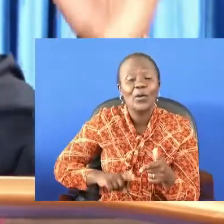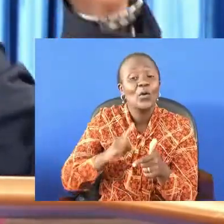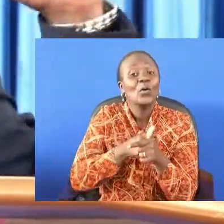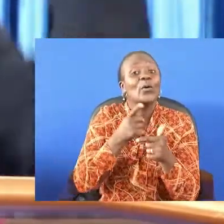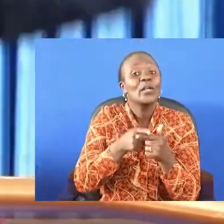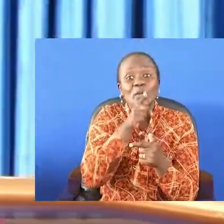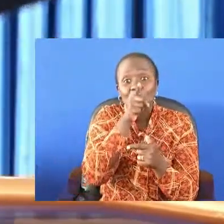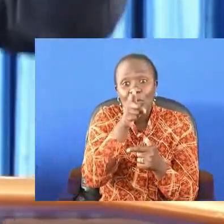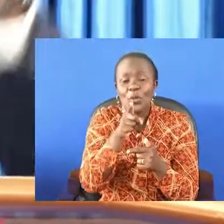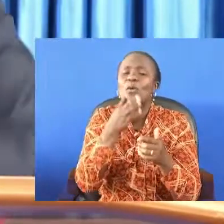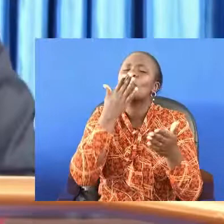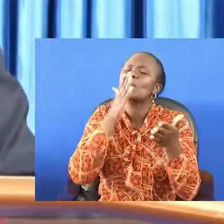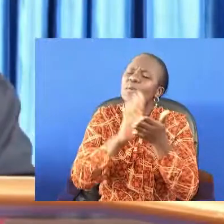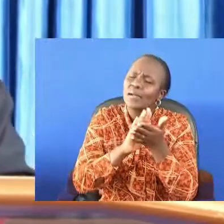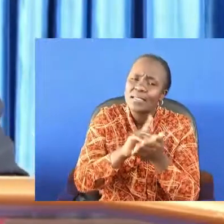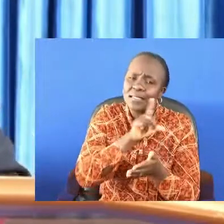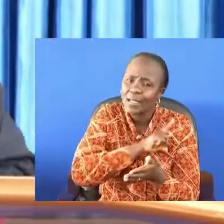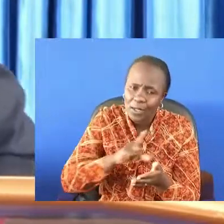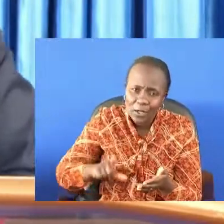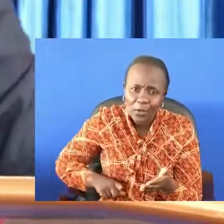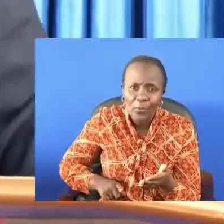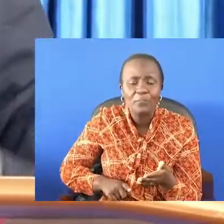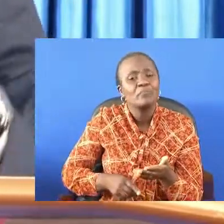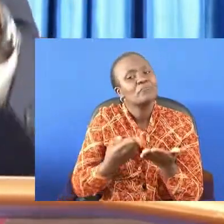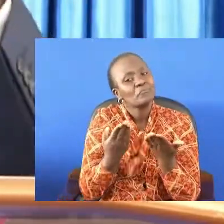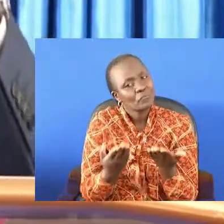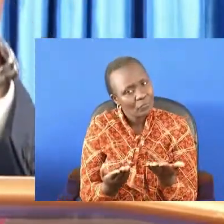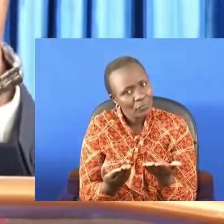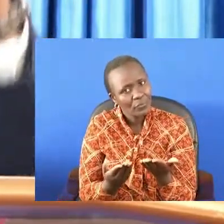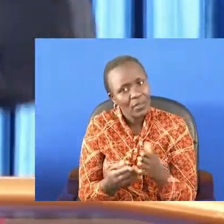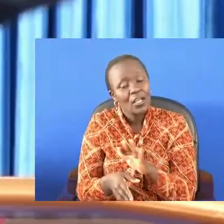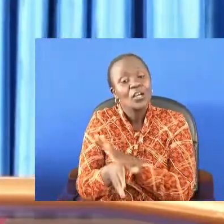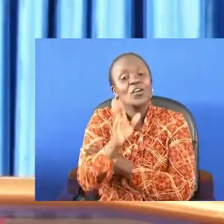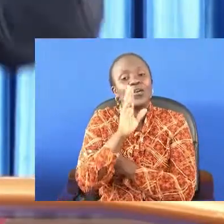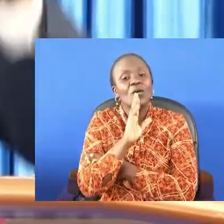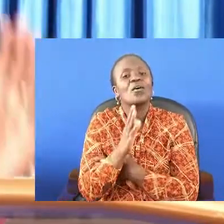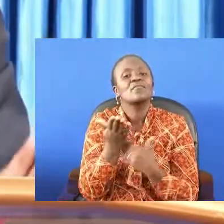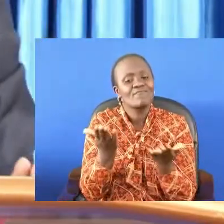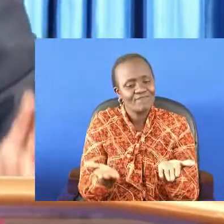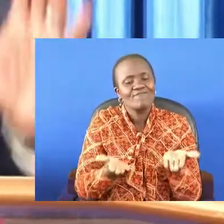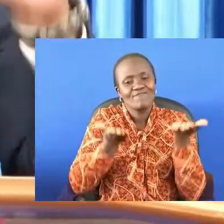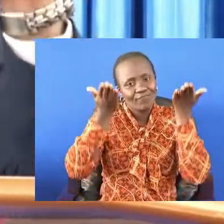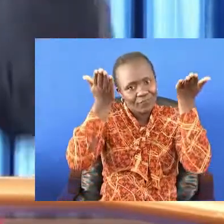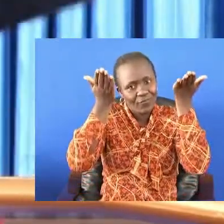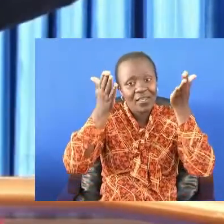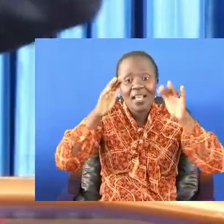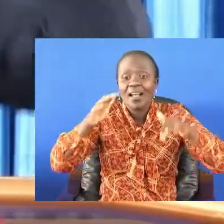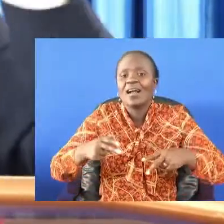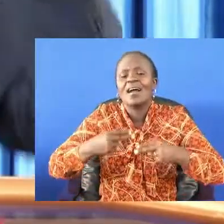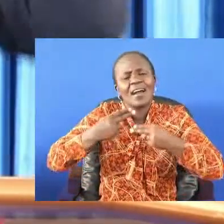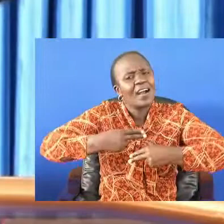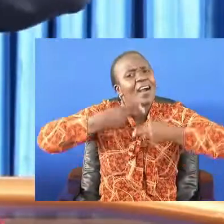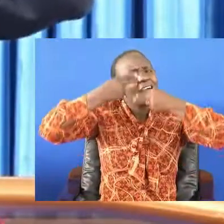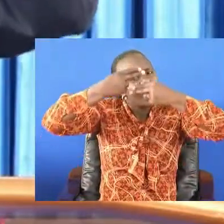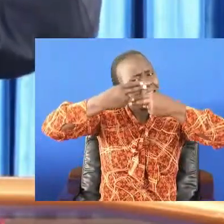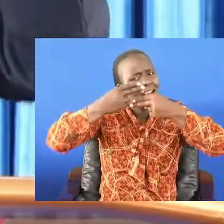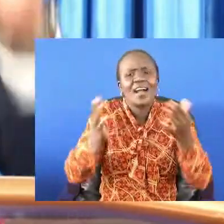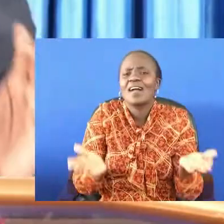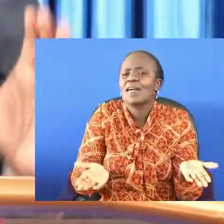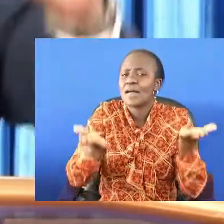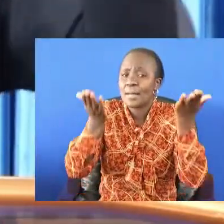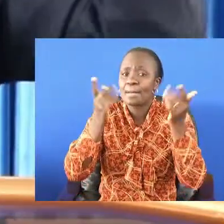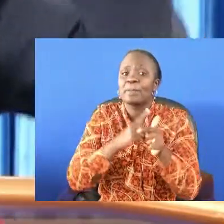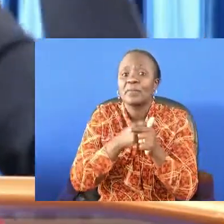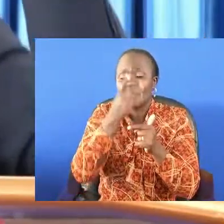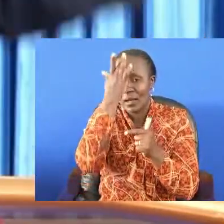you praise the Lord, you literally put God where He's supposed to be, high and exalted.